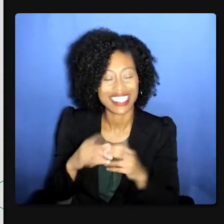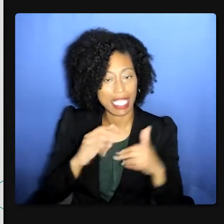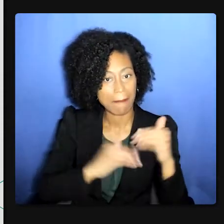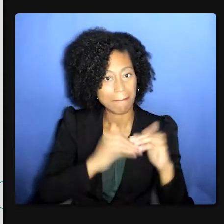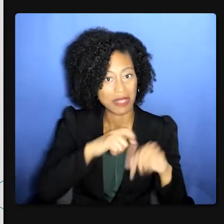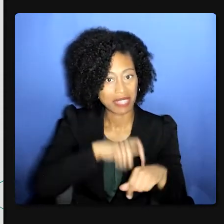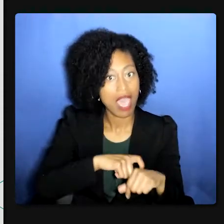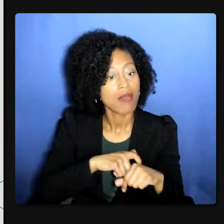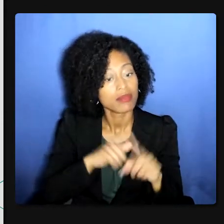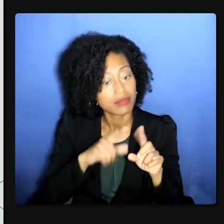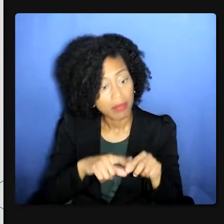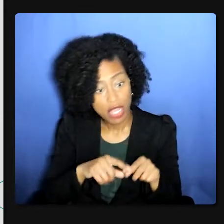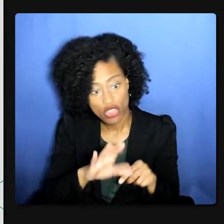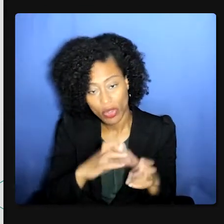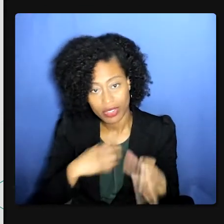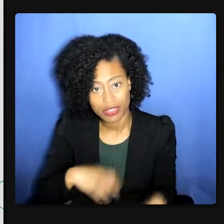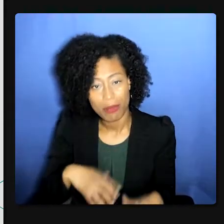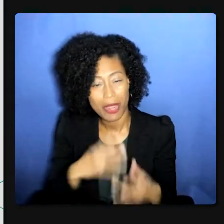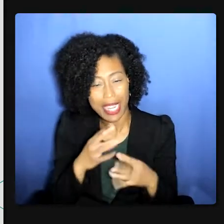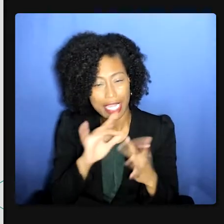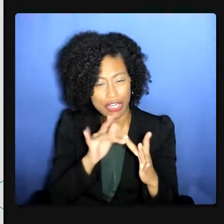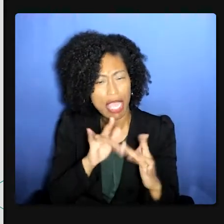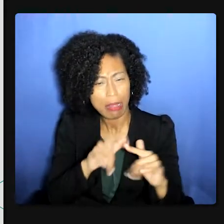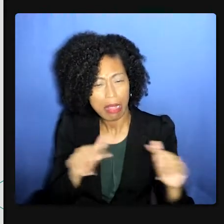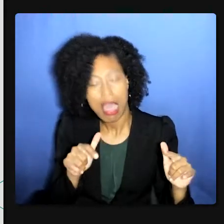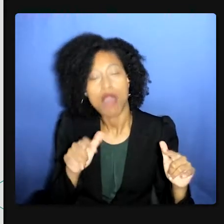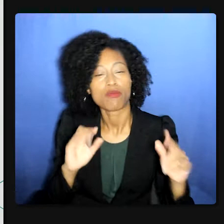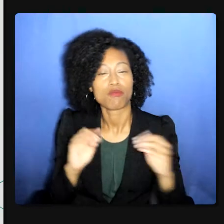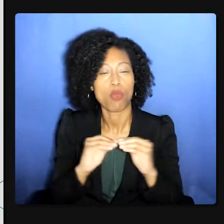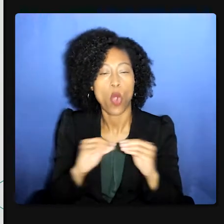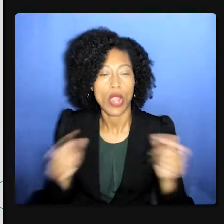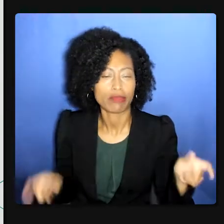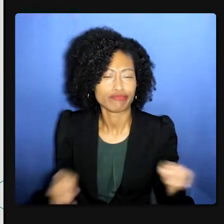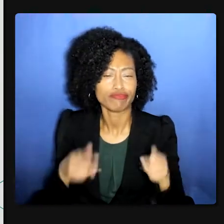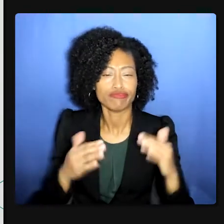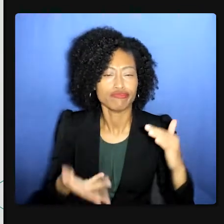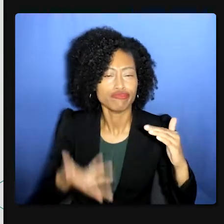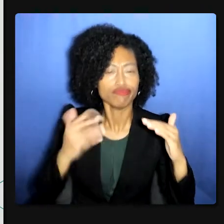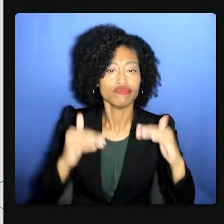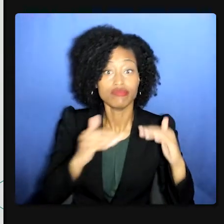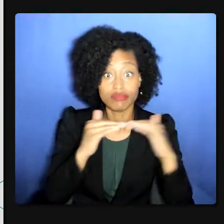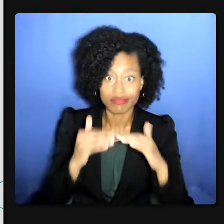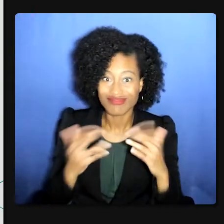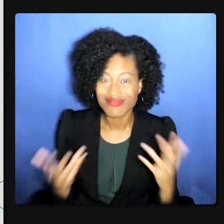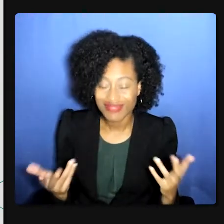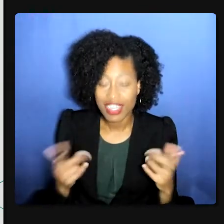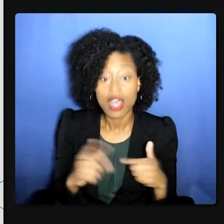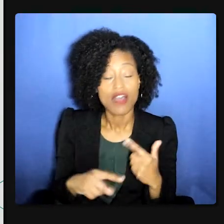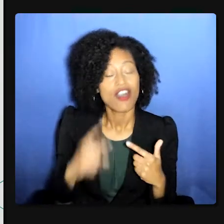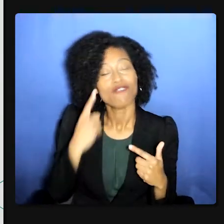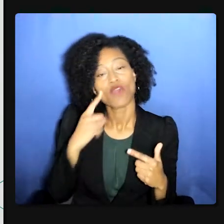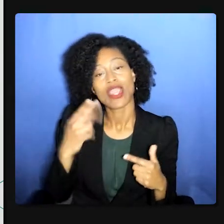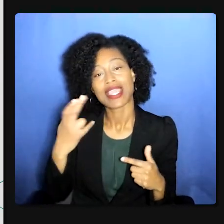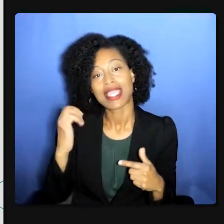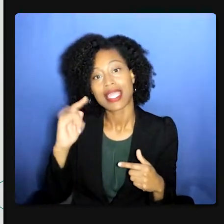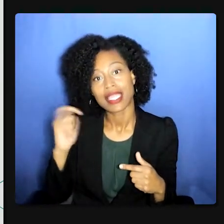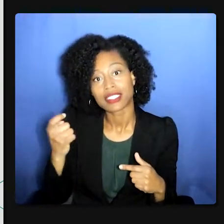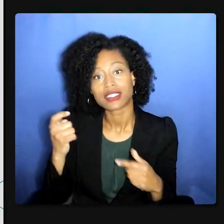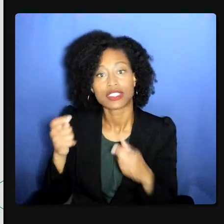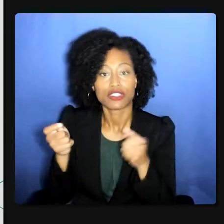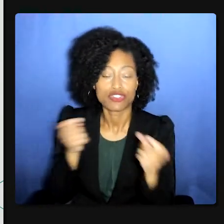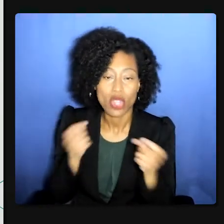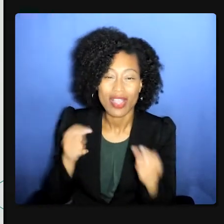consumer internet and so forth. Now, at the heart of it all is Perforce Helix Core for version control and Azure DevOps,